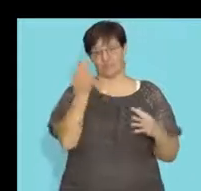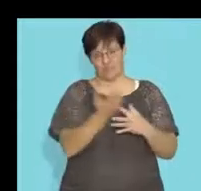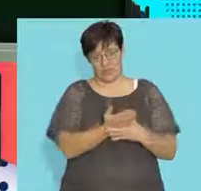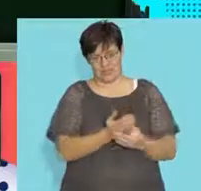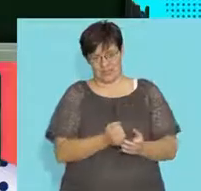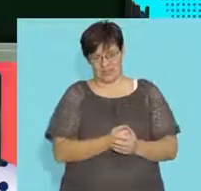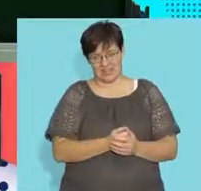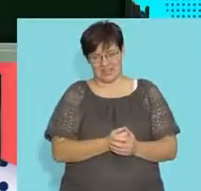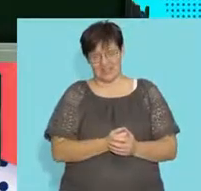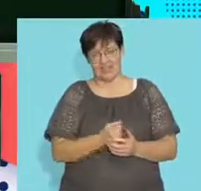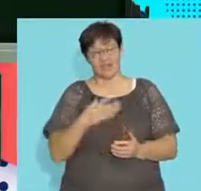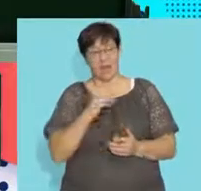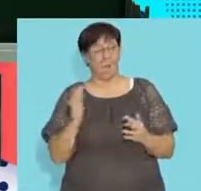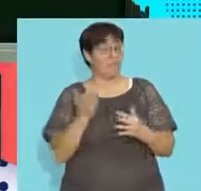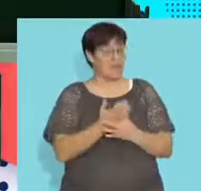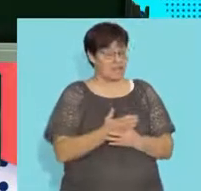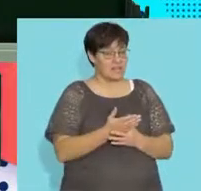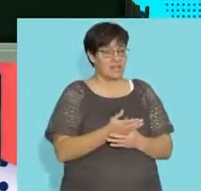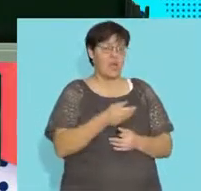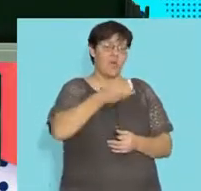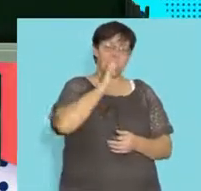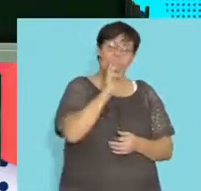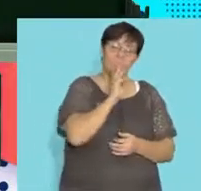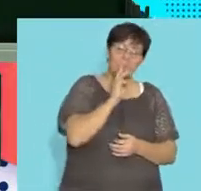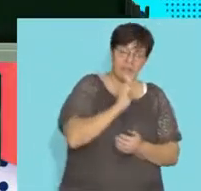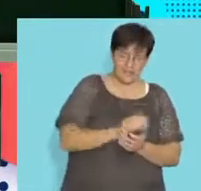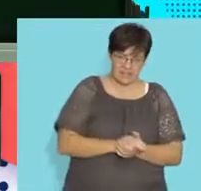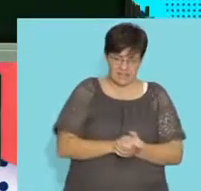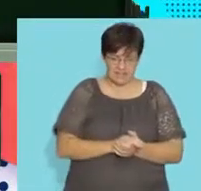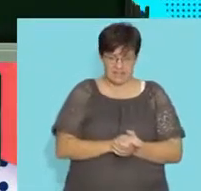And this brings us to our first break. I